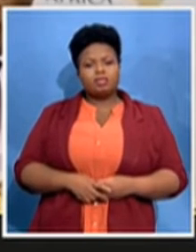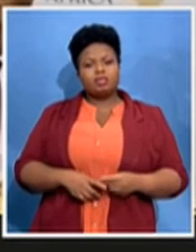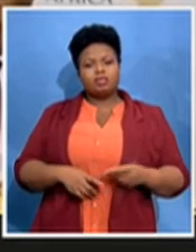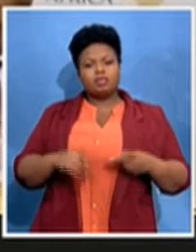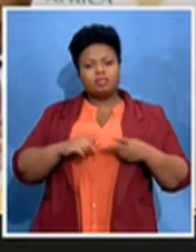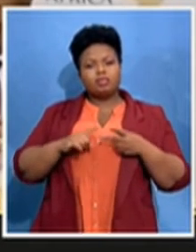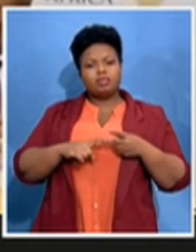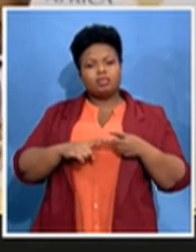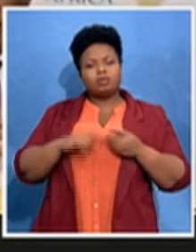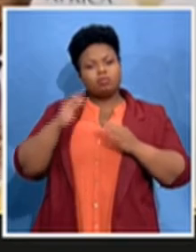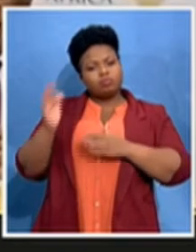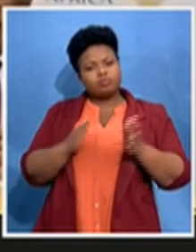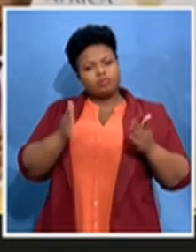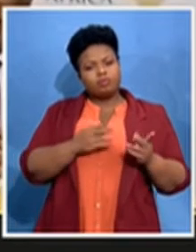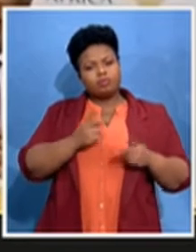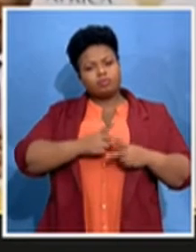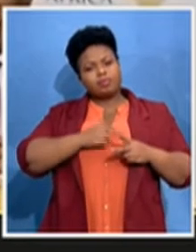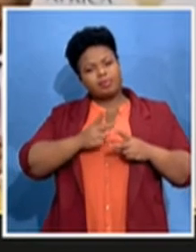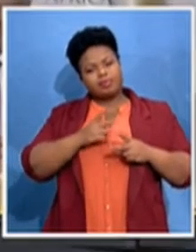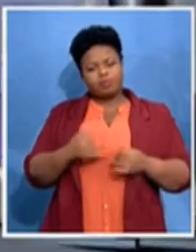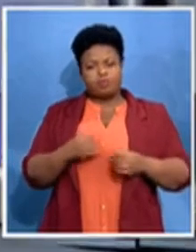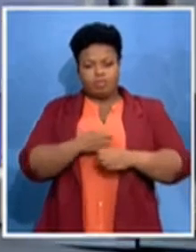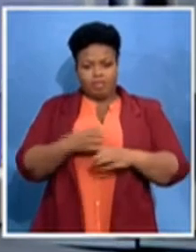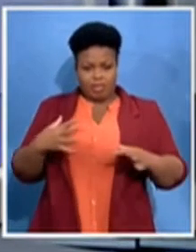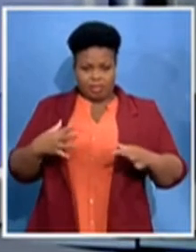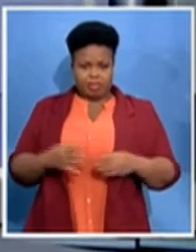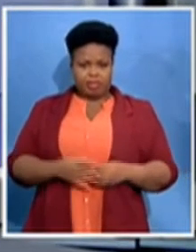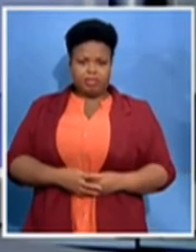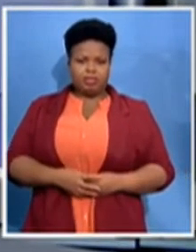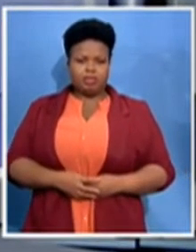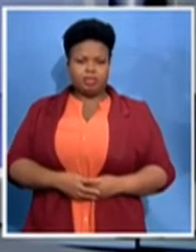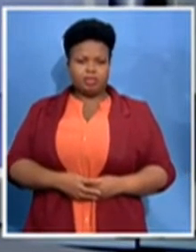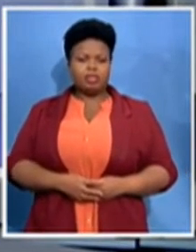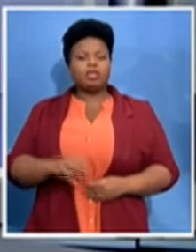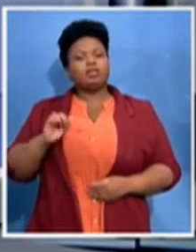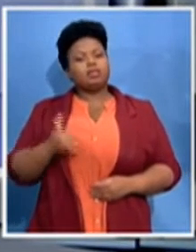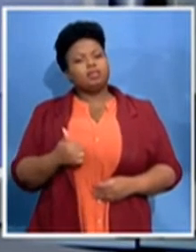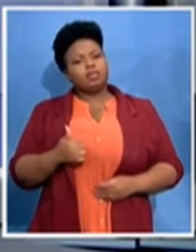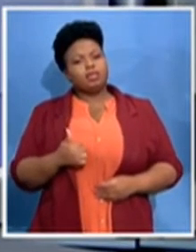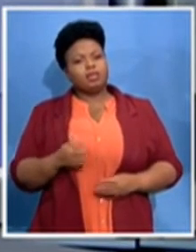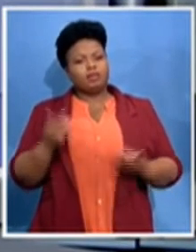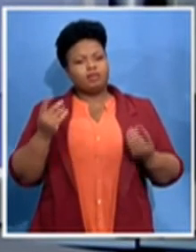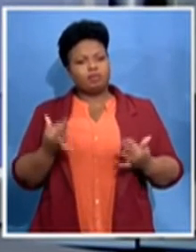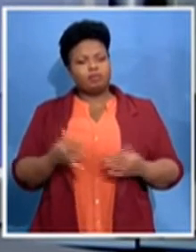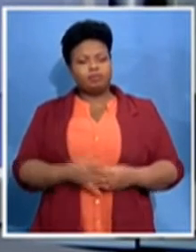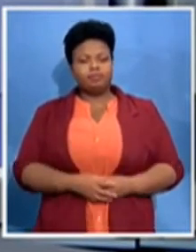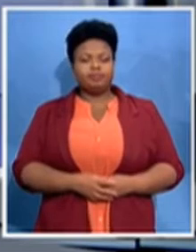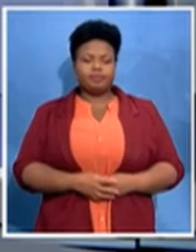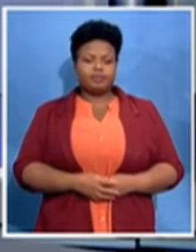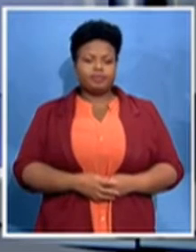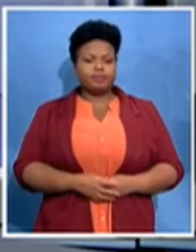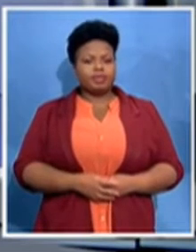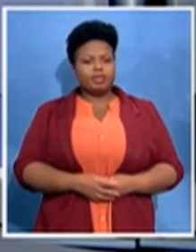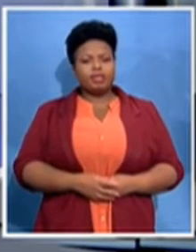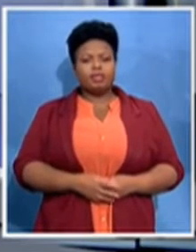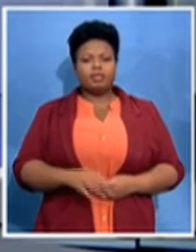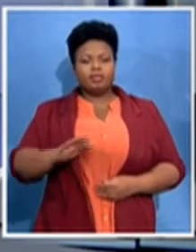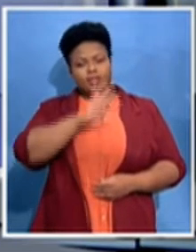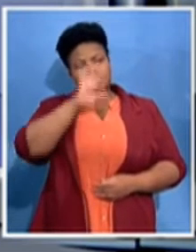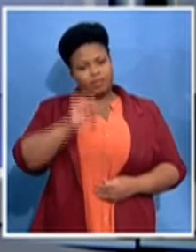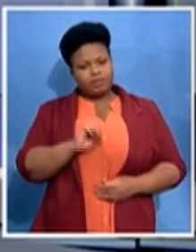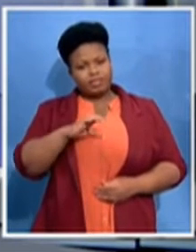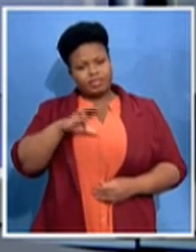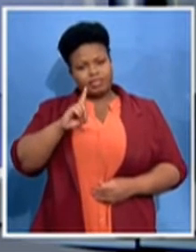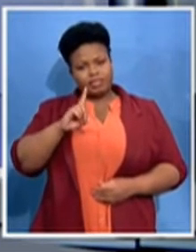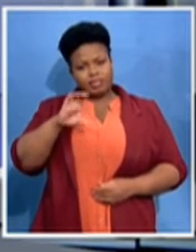And once they finalize the financing arrangement. All right, there you go. An Africa CDC briefing there with regards to the latest numbers of